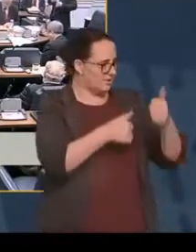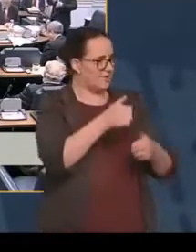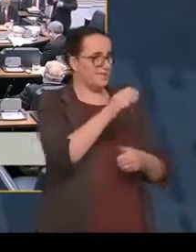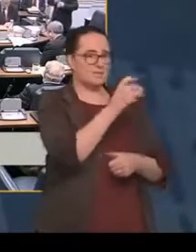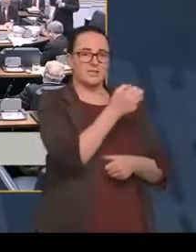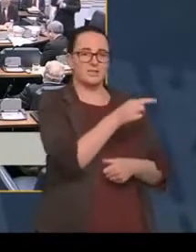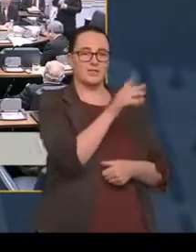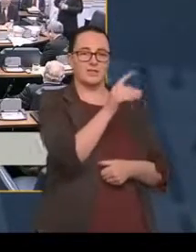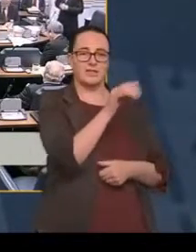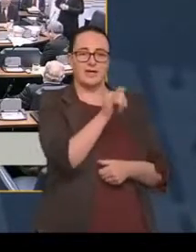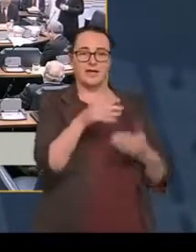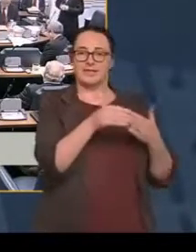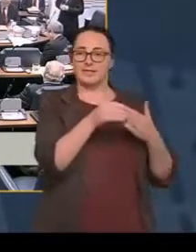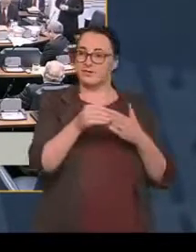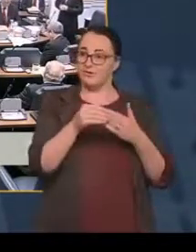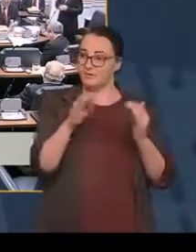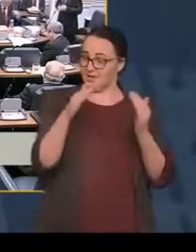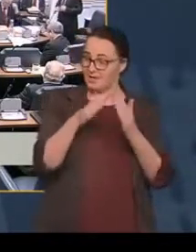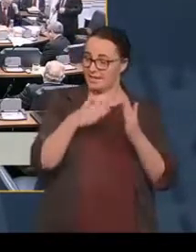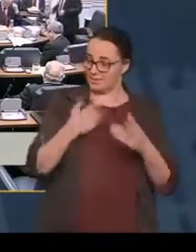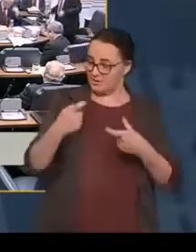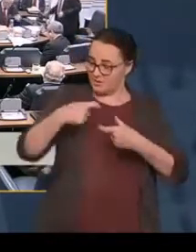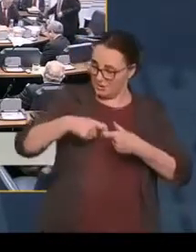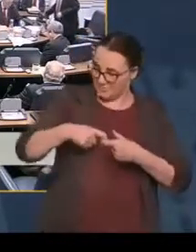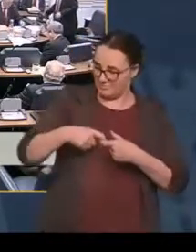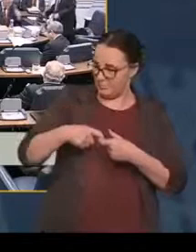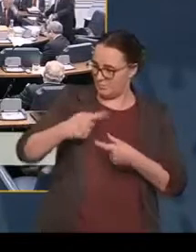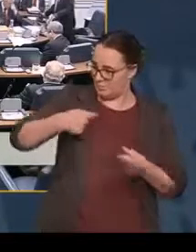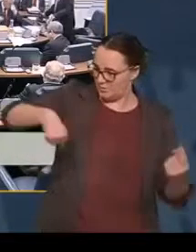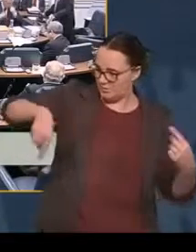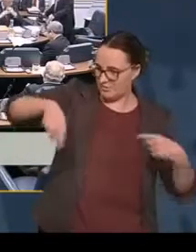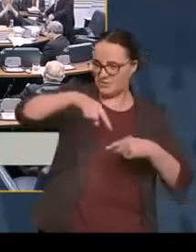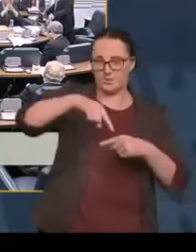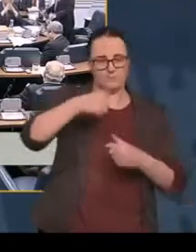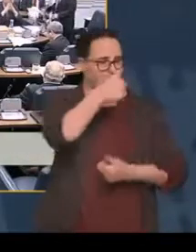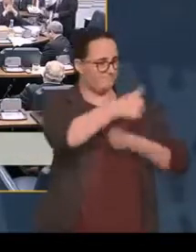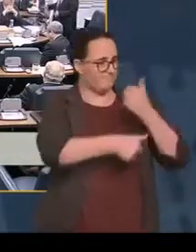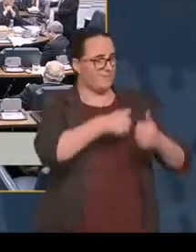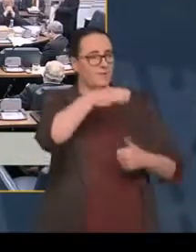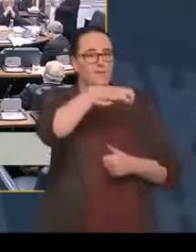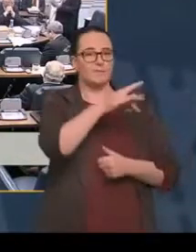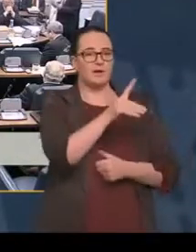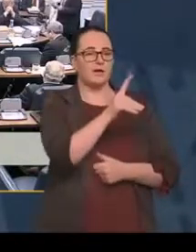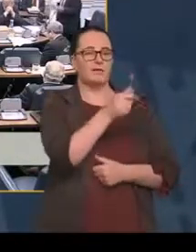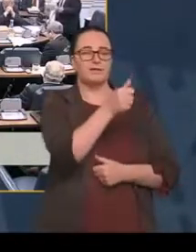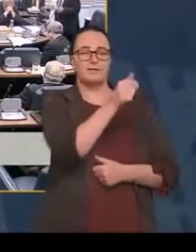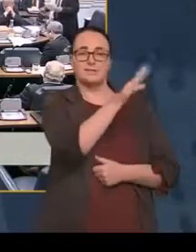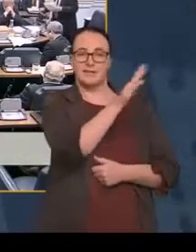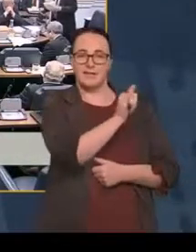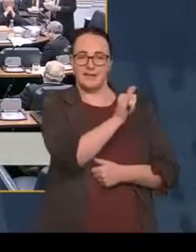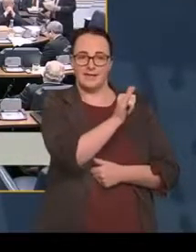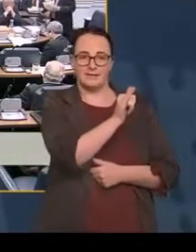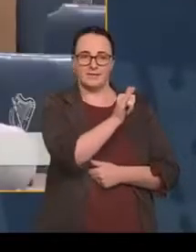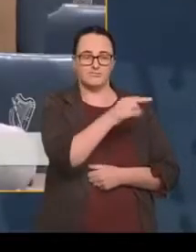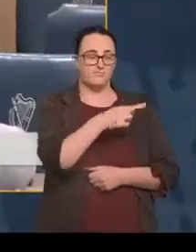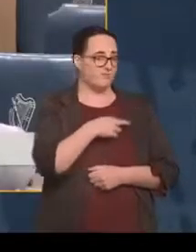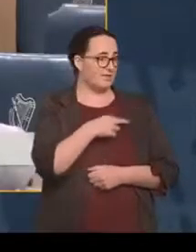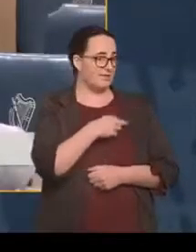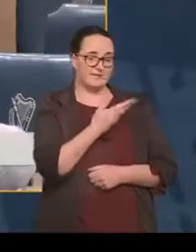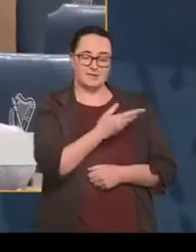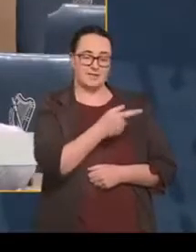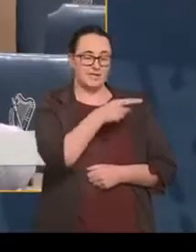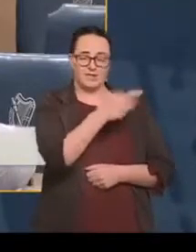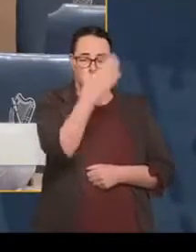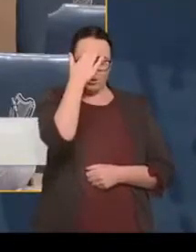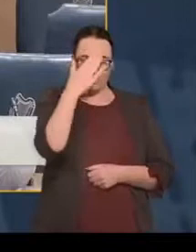Daly, can I, as Leader of the House, join with all the speakers in commending Senator Daly, and I suppose Senator